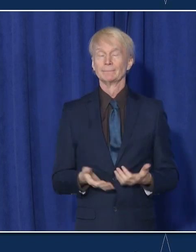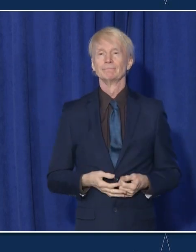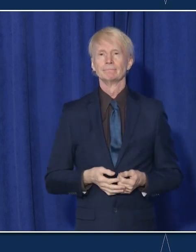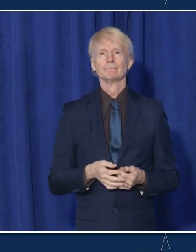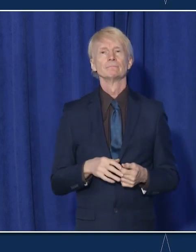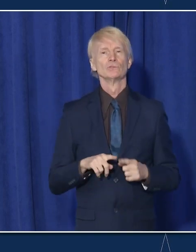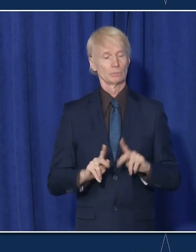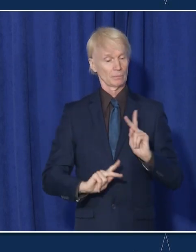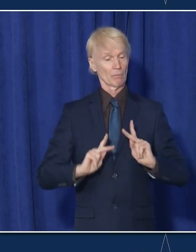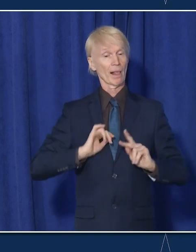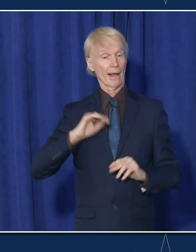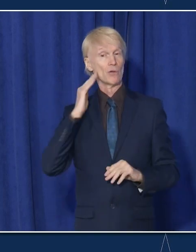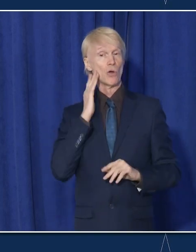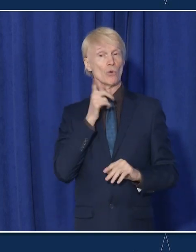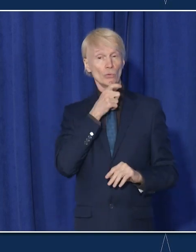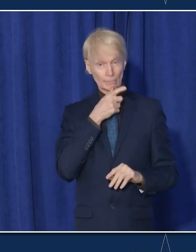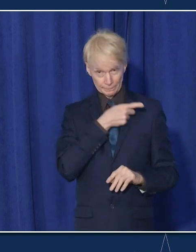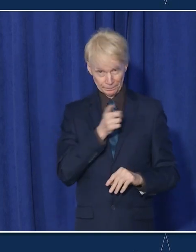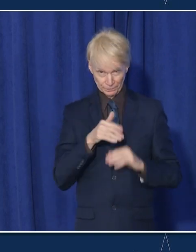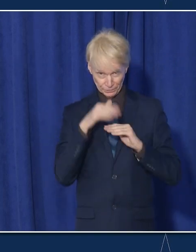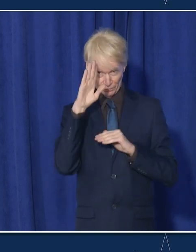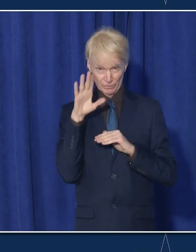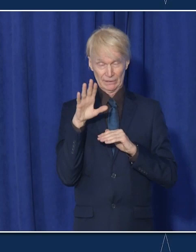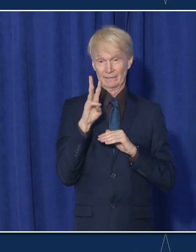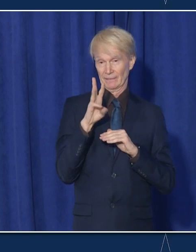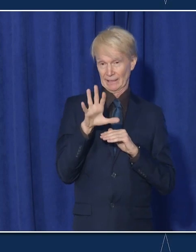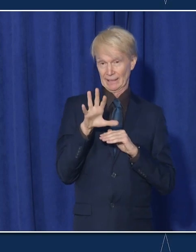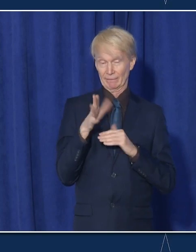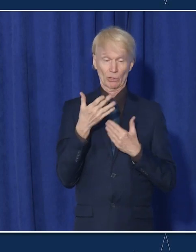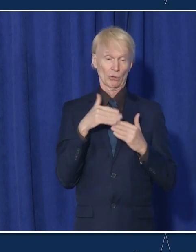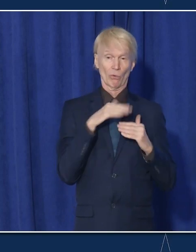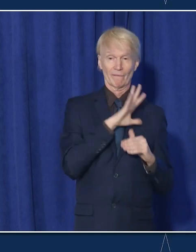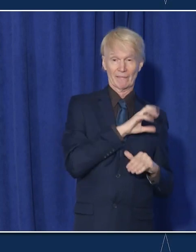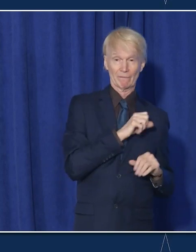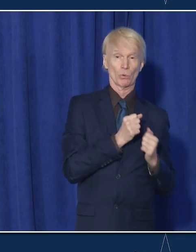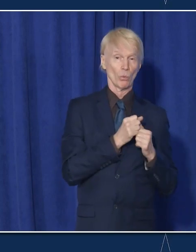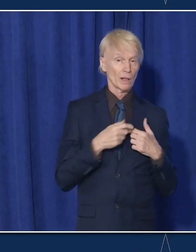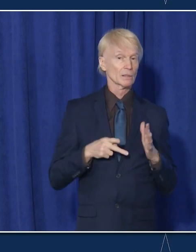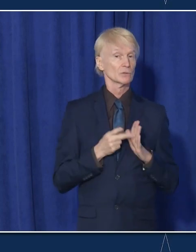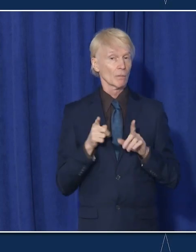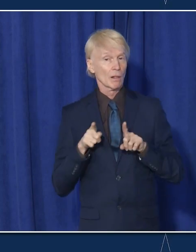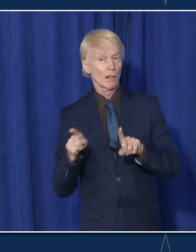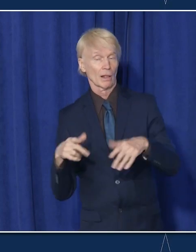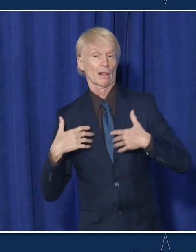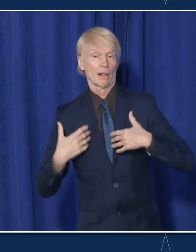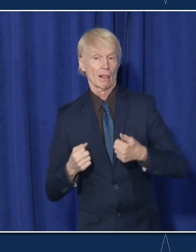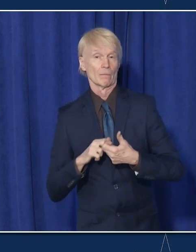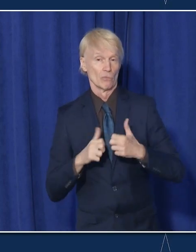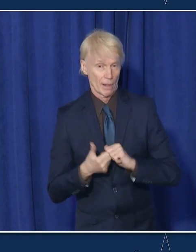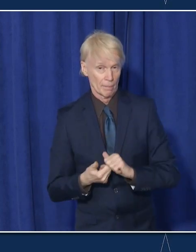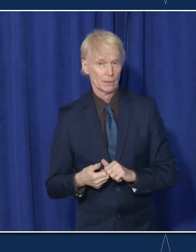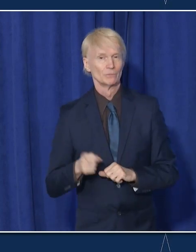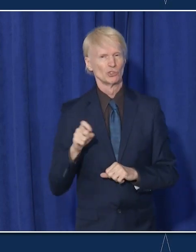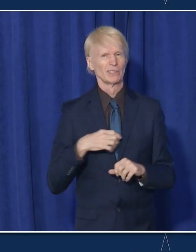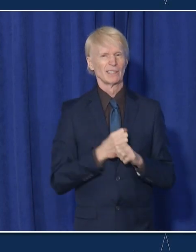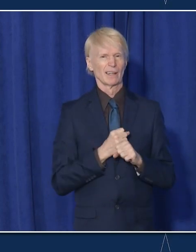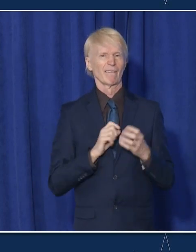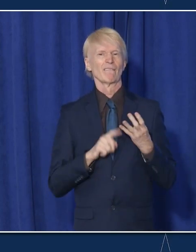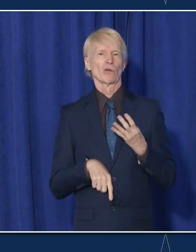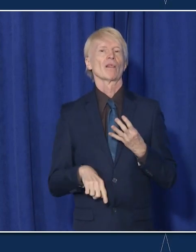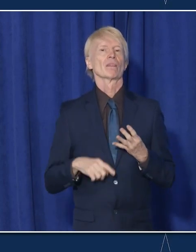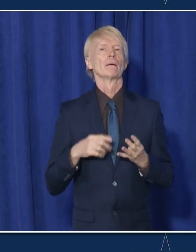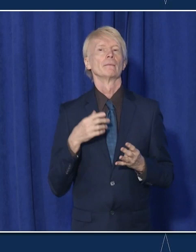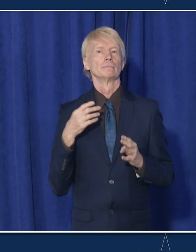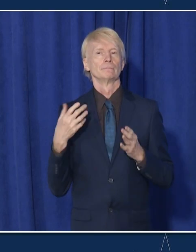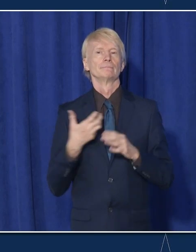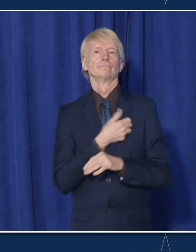people I know who are over 65 or over 50 with an underlying condition to go ahead and get that 4th booster. And you should have that conversation with